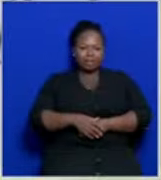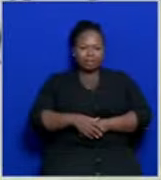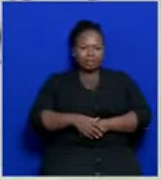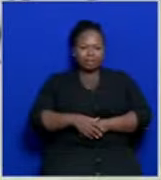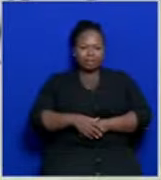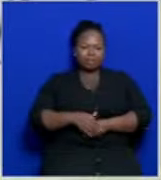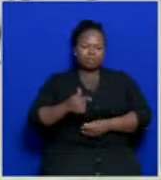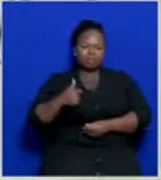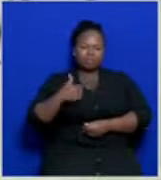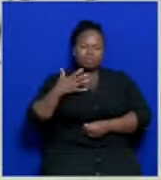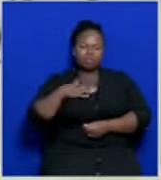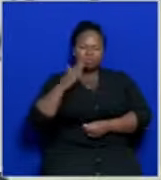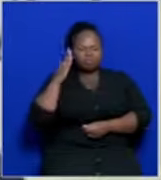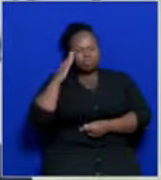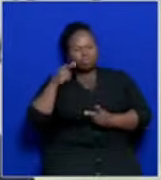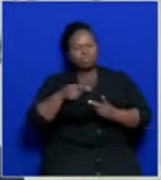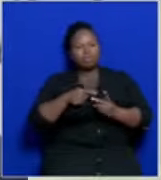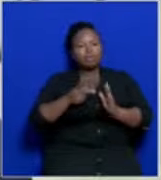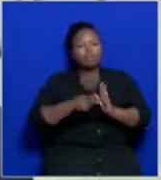page is 703.